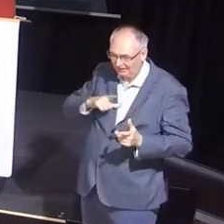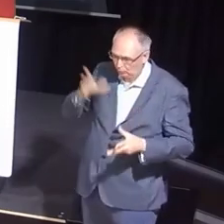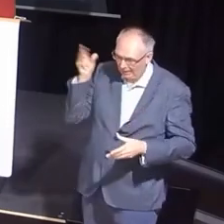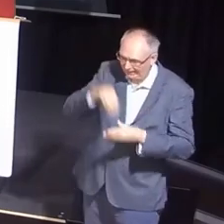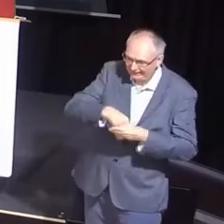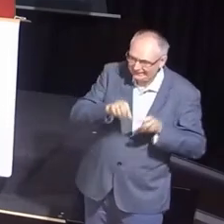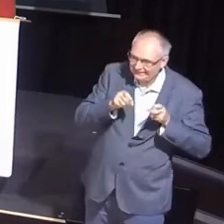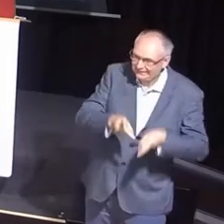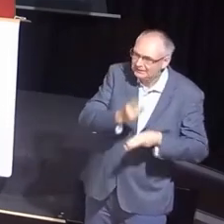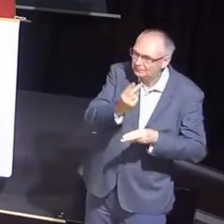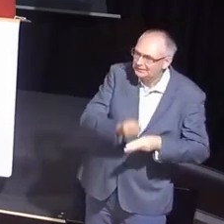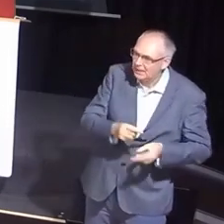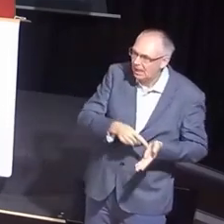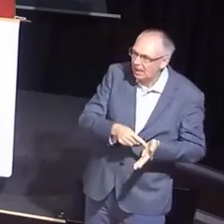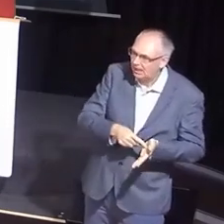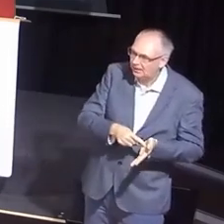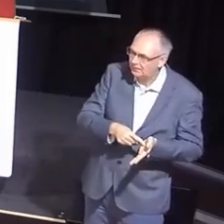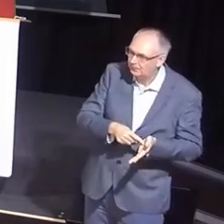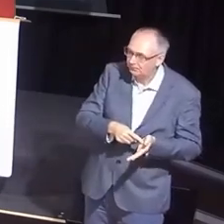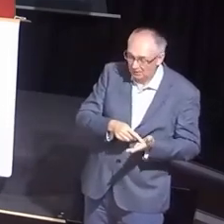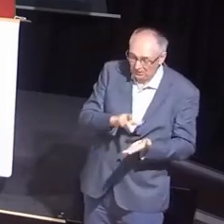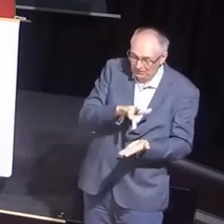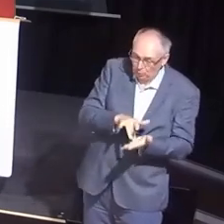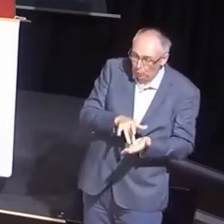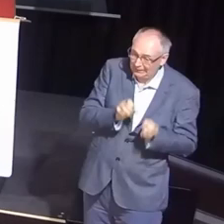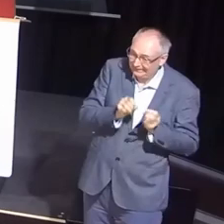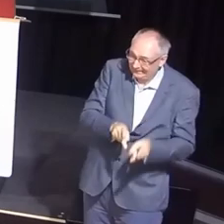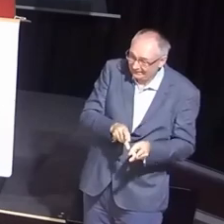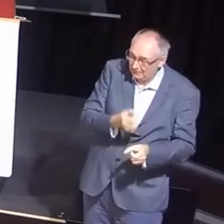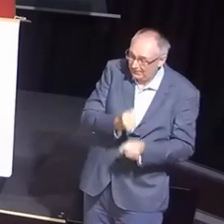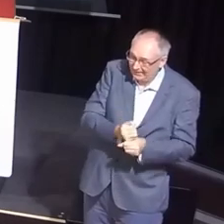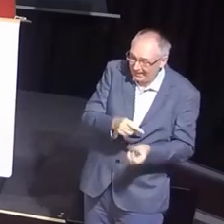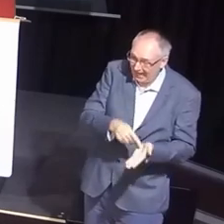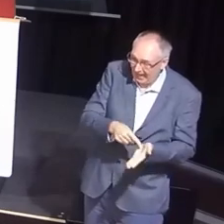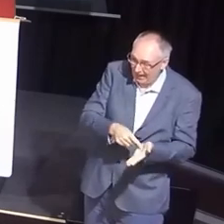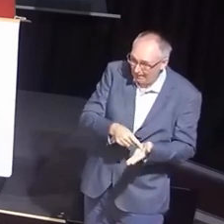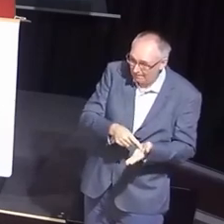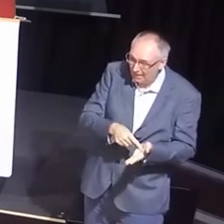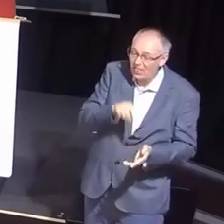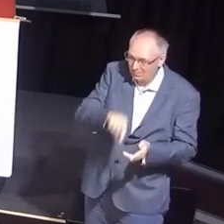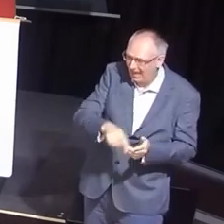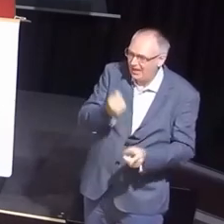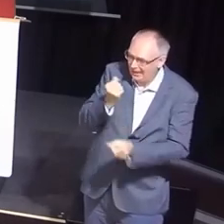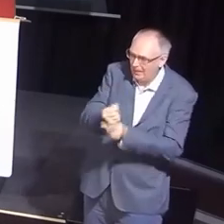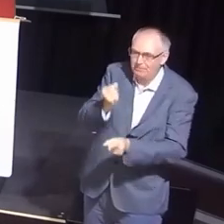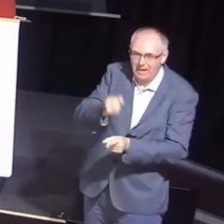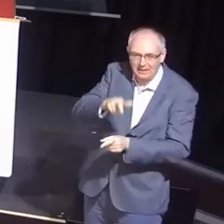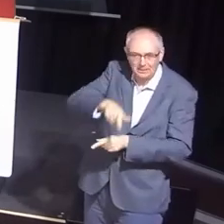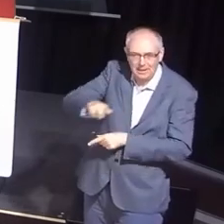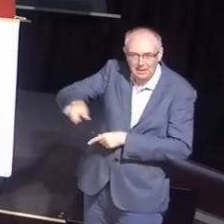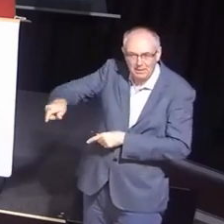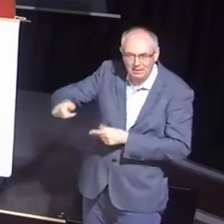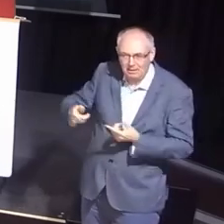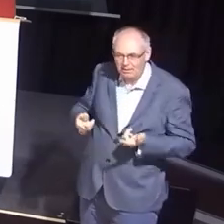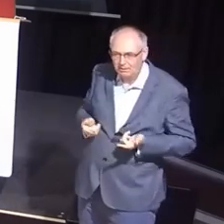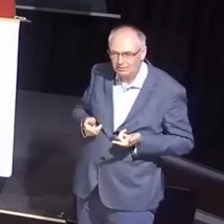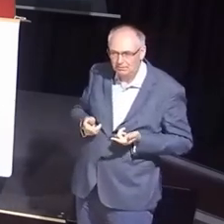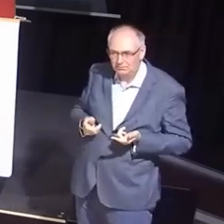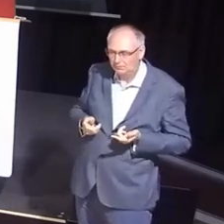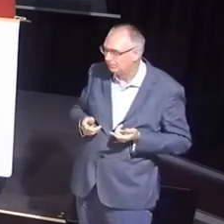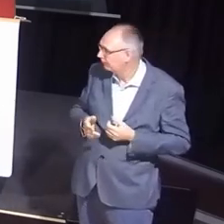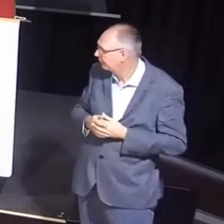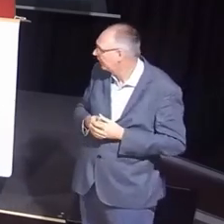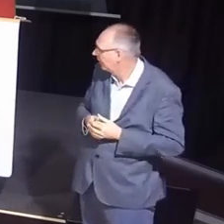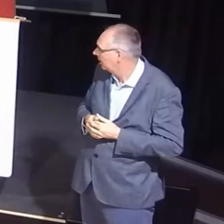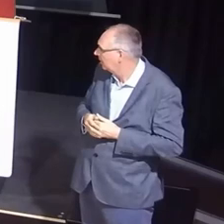me, the core systems of a game is where we can have the most impact on players and improve their lives so much. So it's things